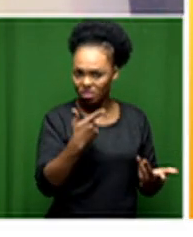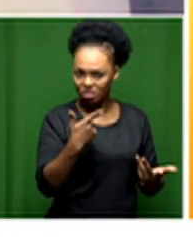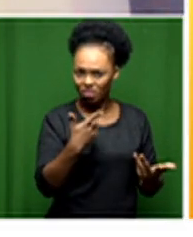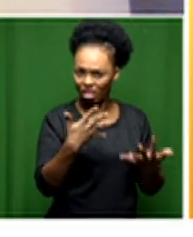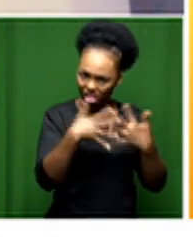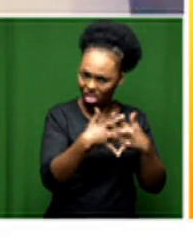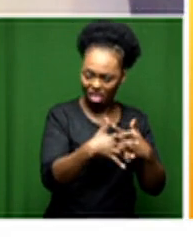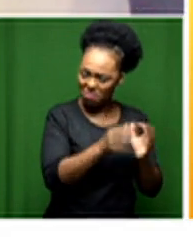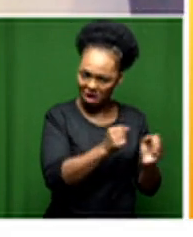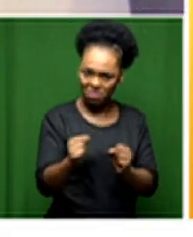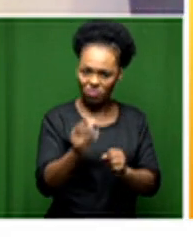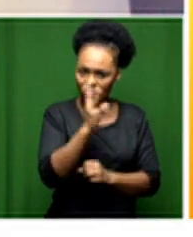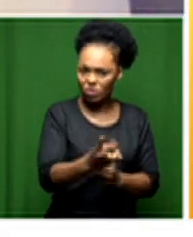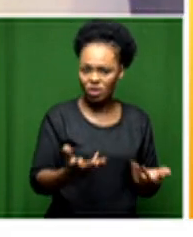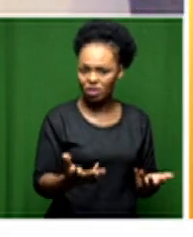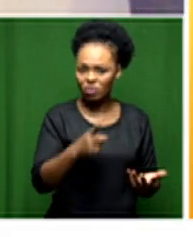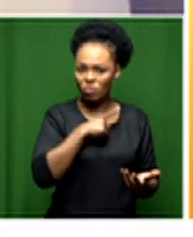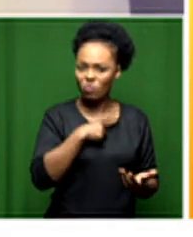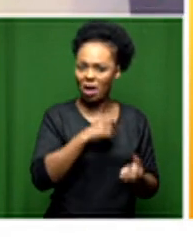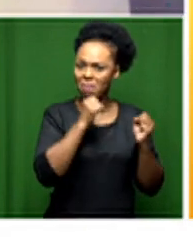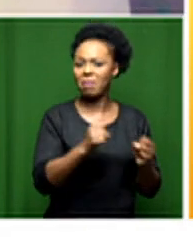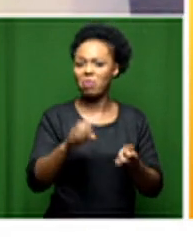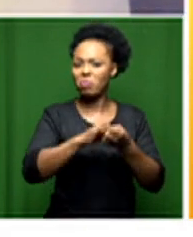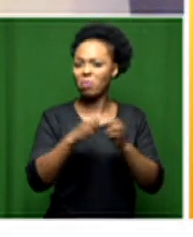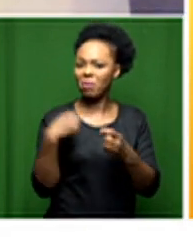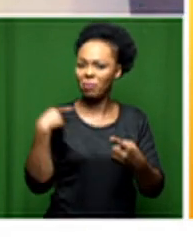to compound an already existing problem.